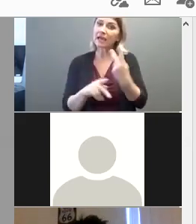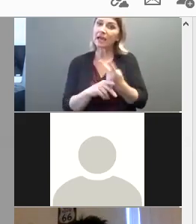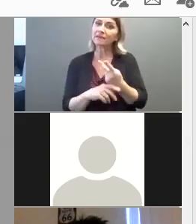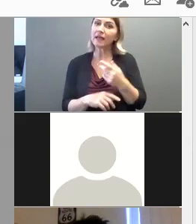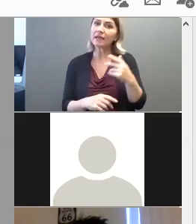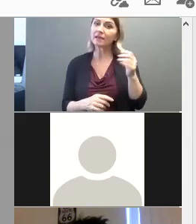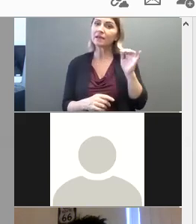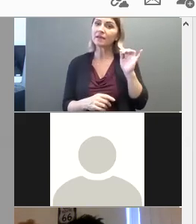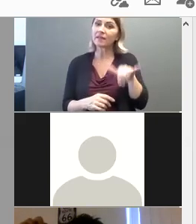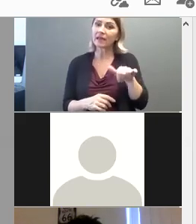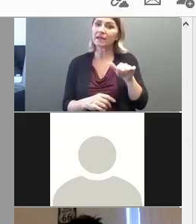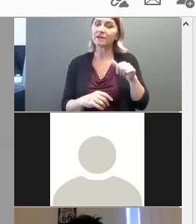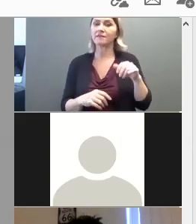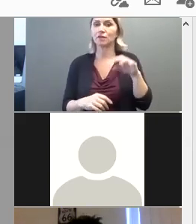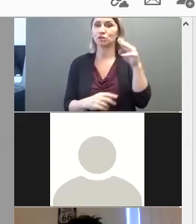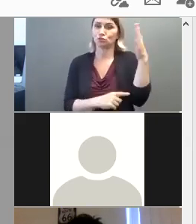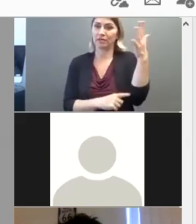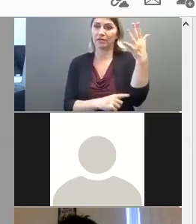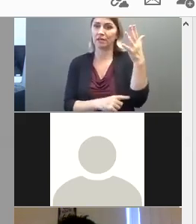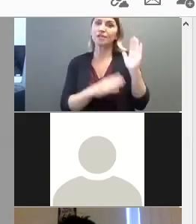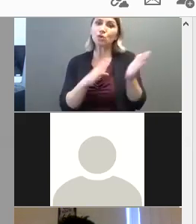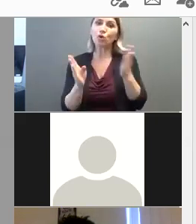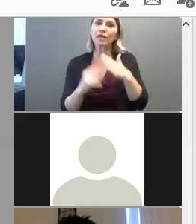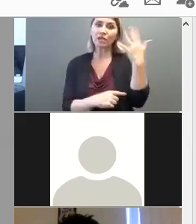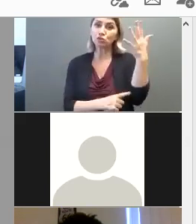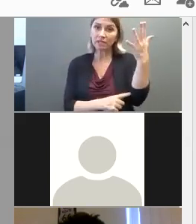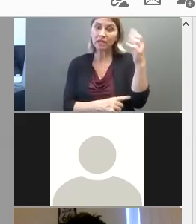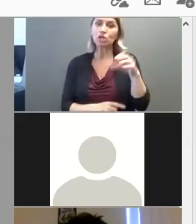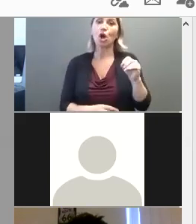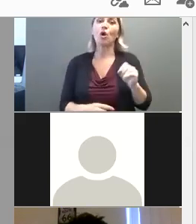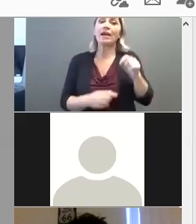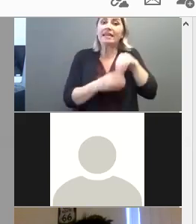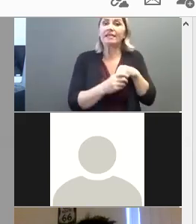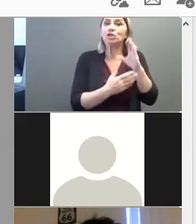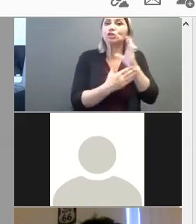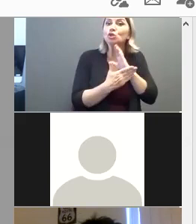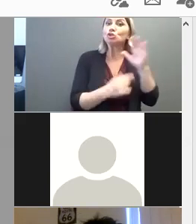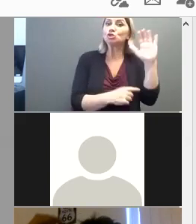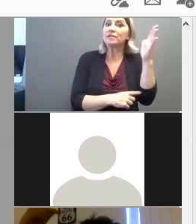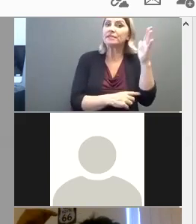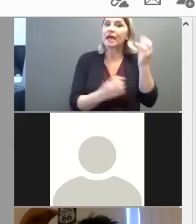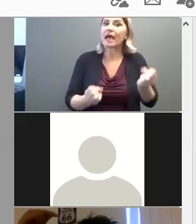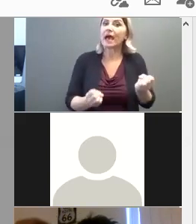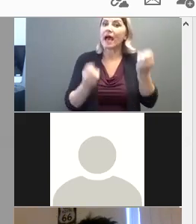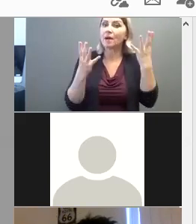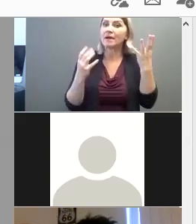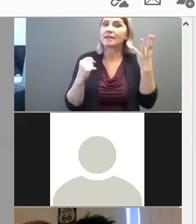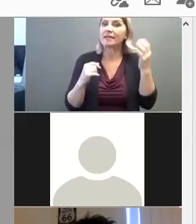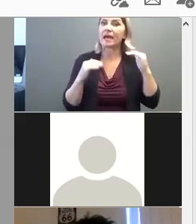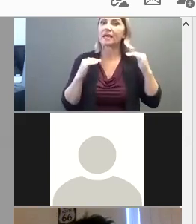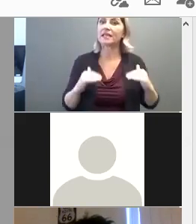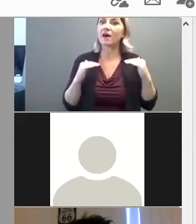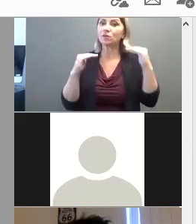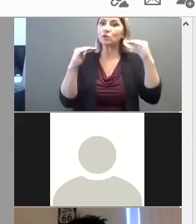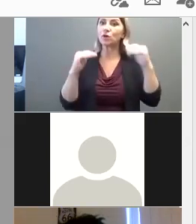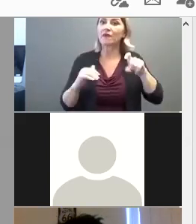organized tree or a ternary or a whatever organized tree. And in such trees, how many levels would I have to go up in